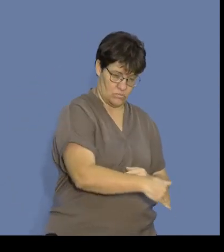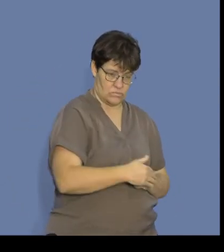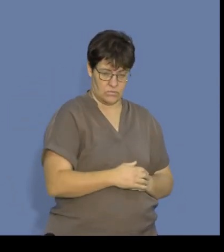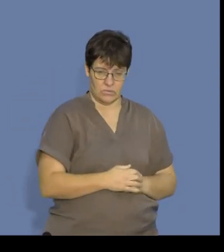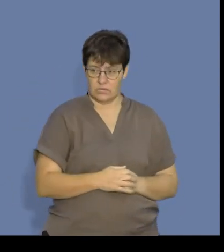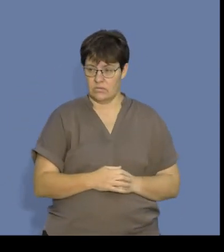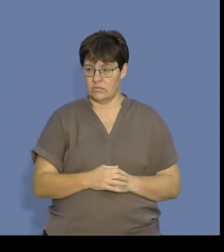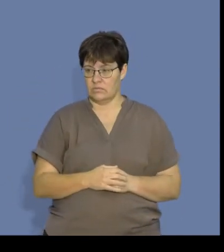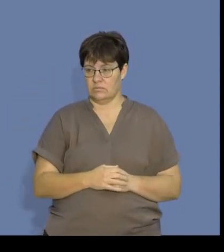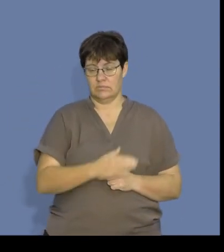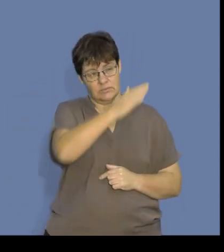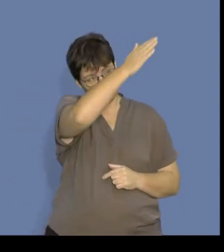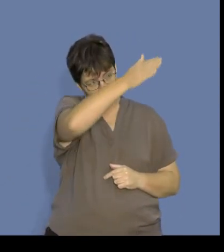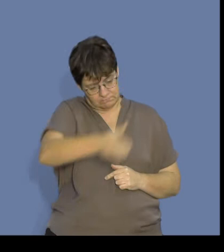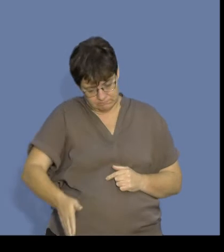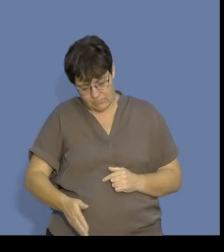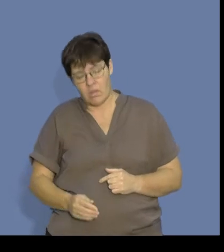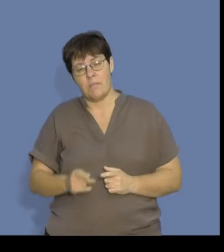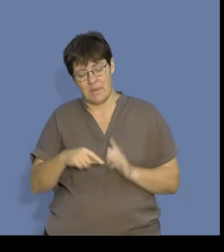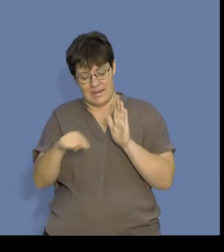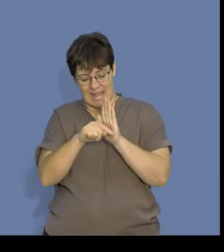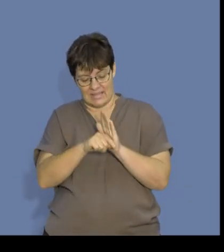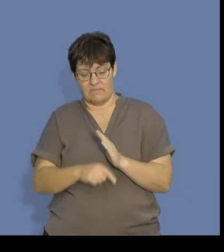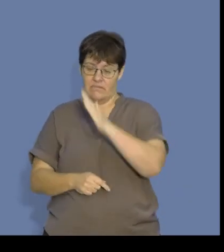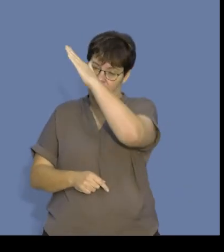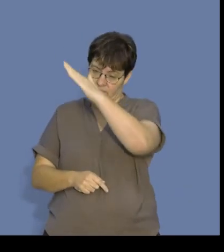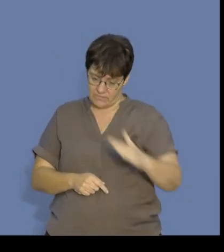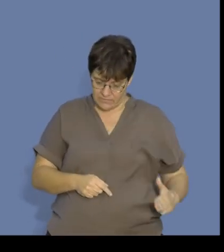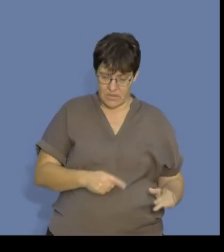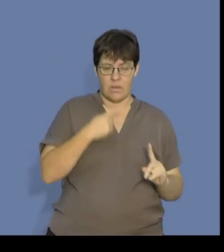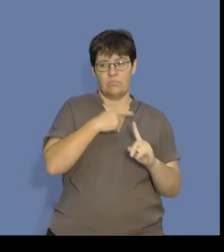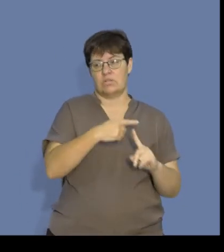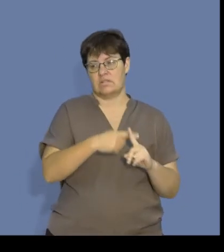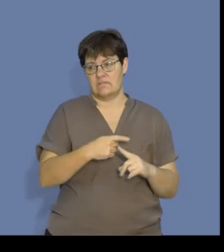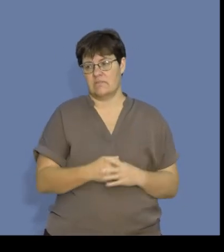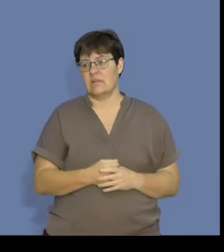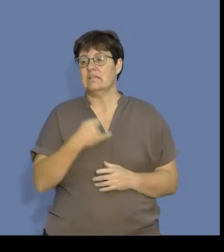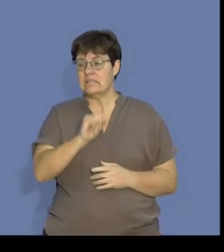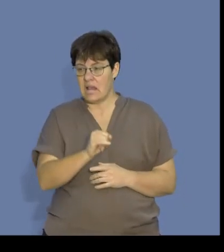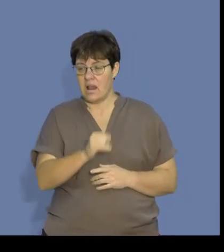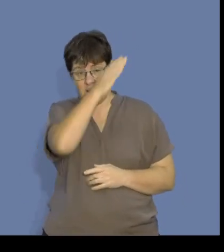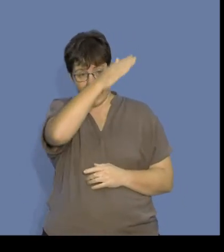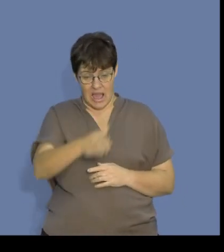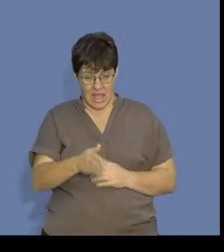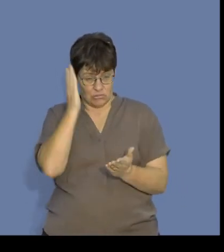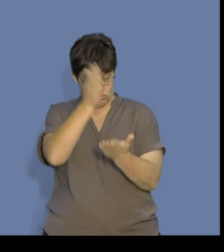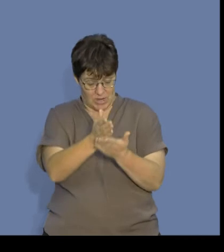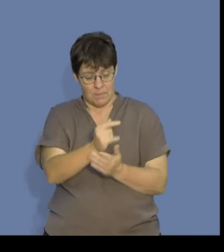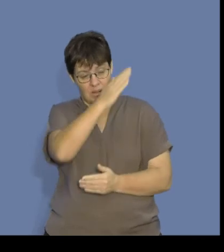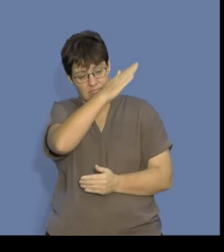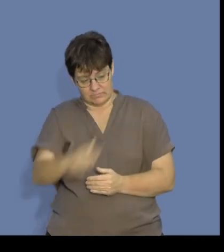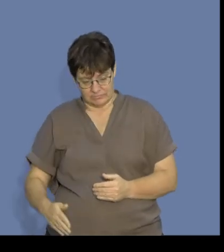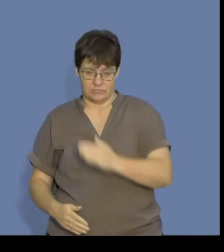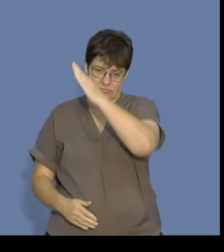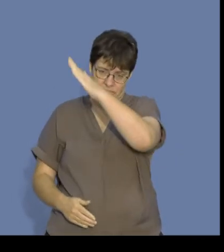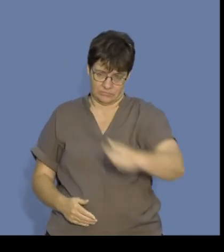now. So it will move in that particular direction. So these are two different things. They are still straight lines, but in